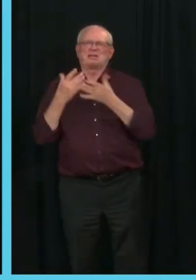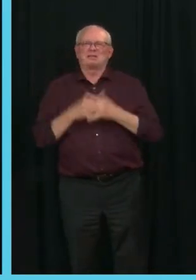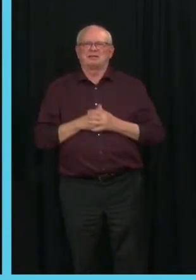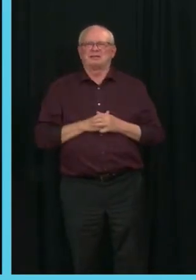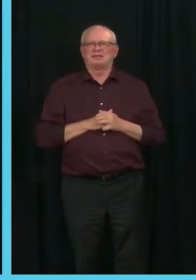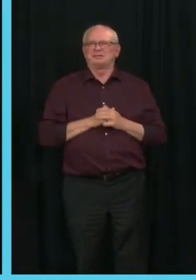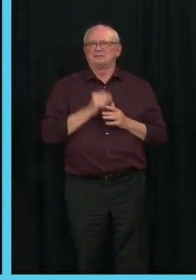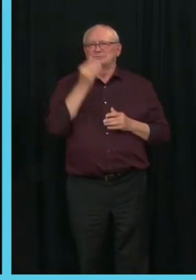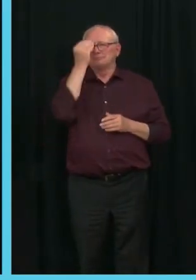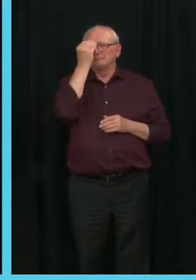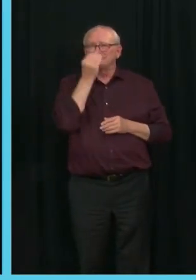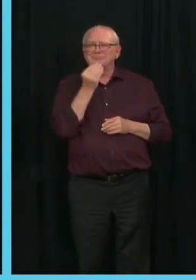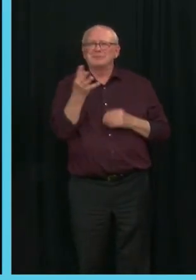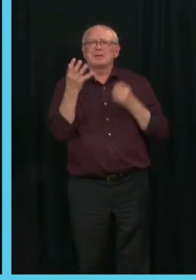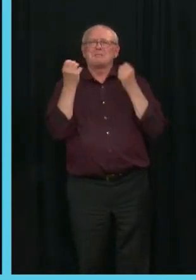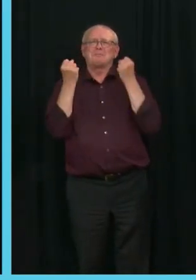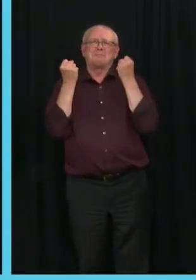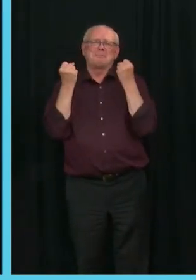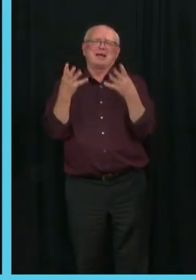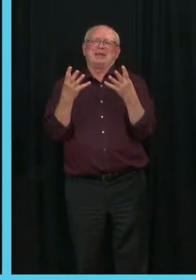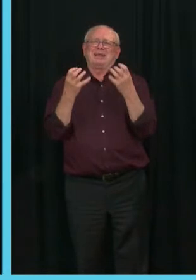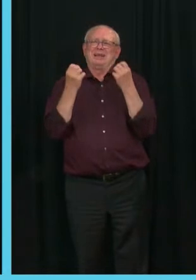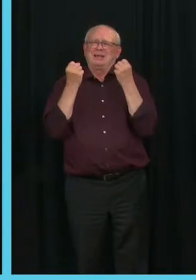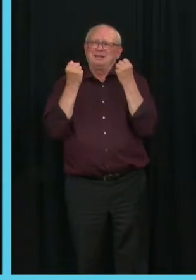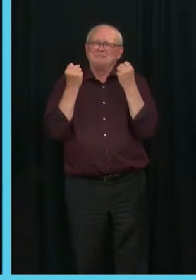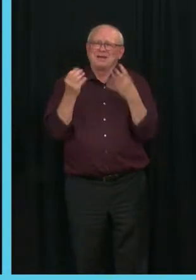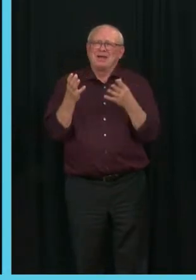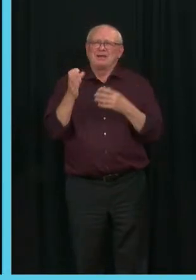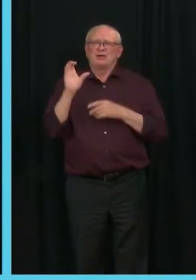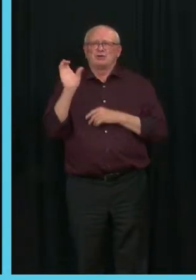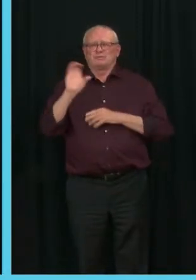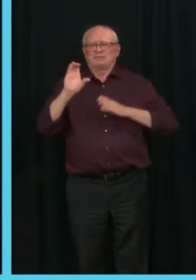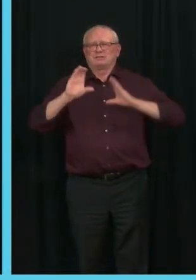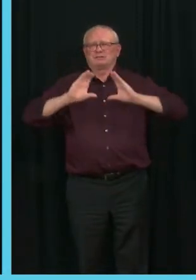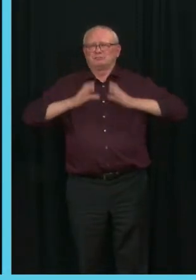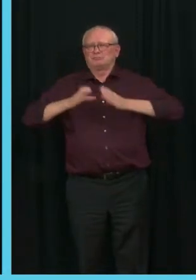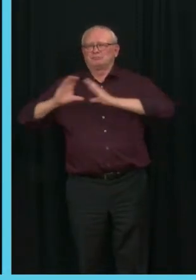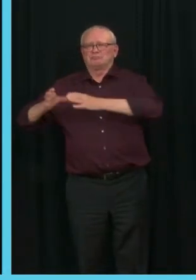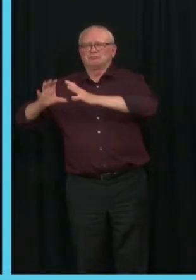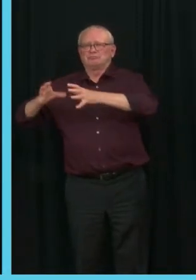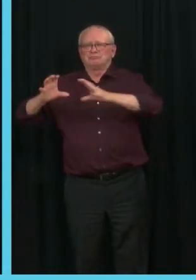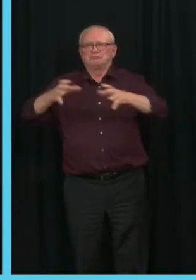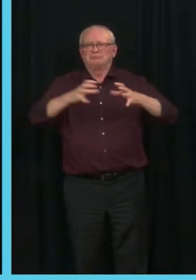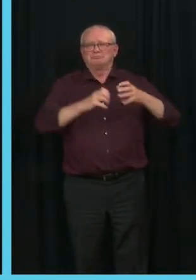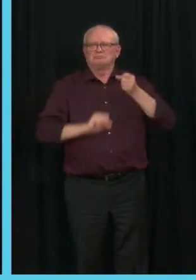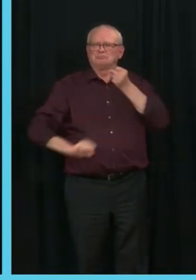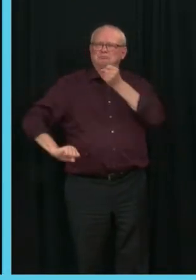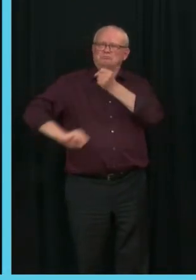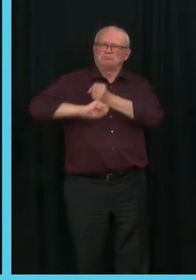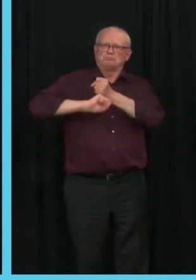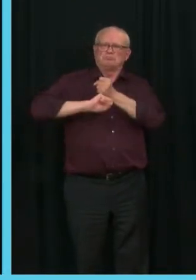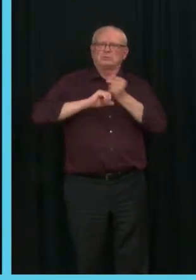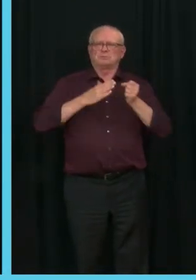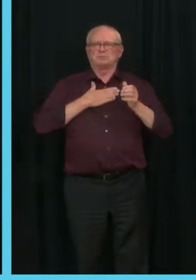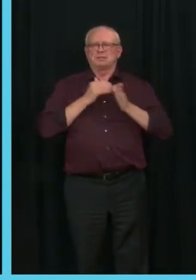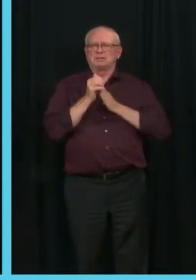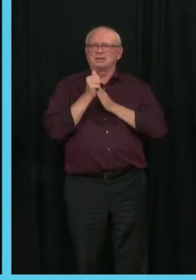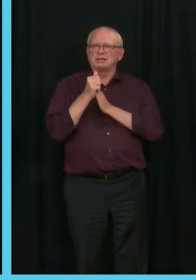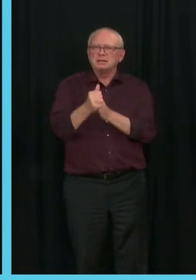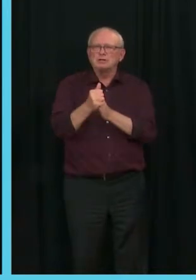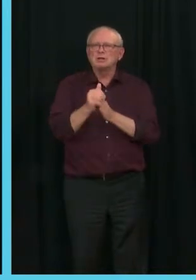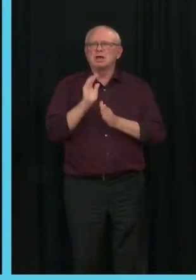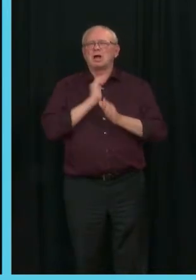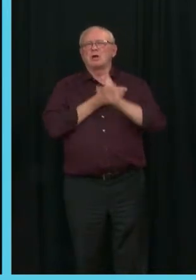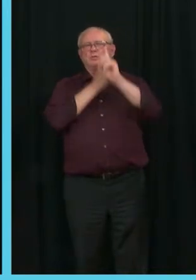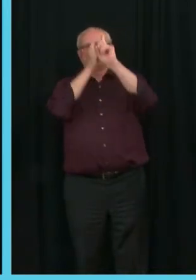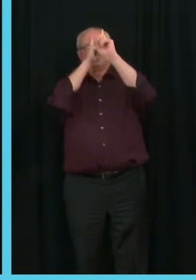of Conservative constituency associations pass resolutions affirming support for my leadership in the general direction of the government.